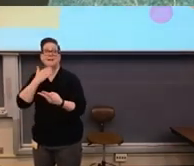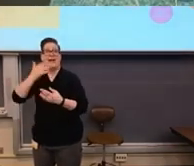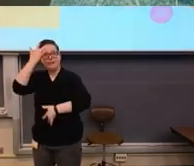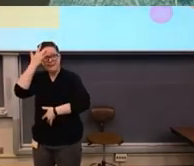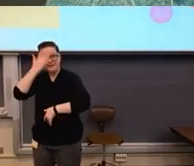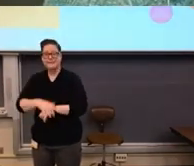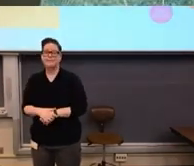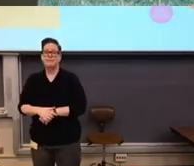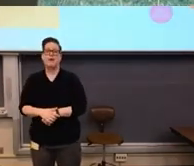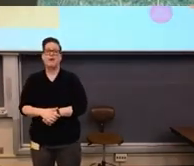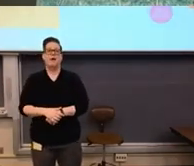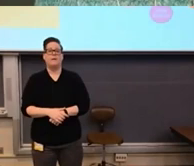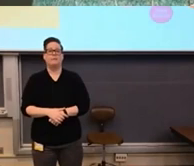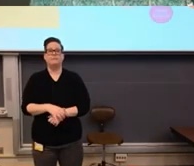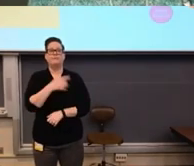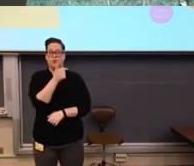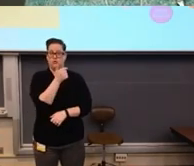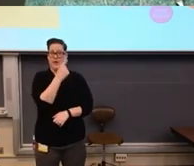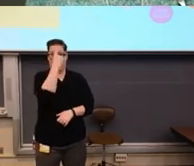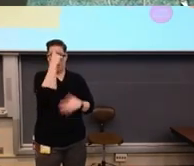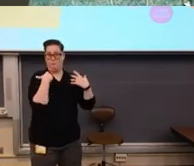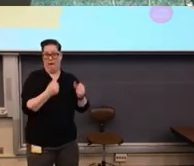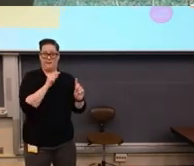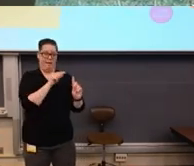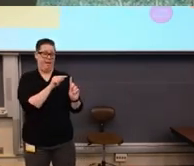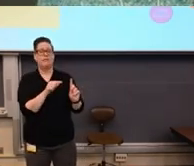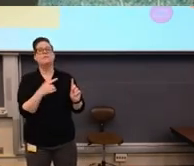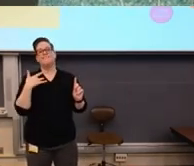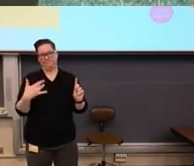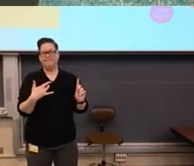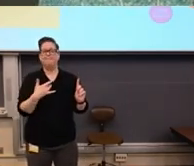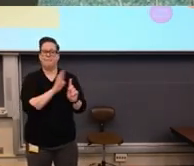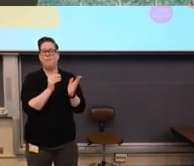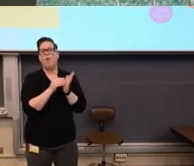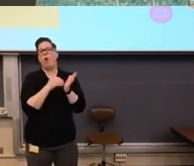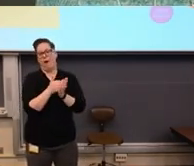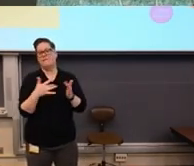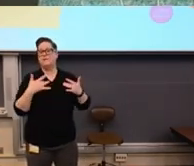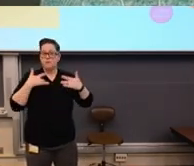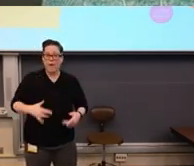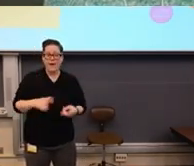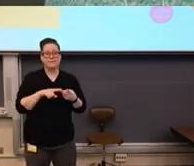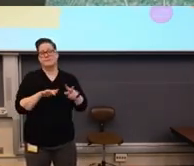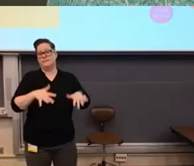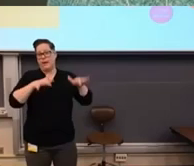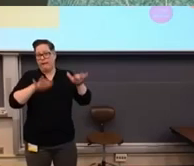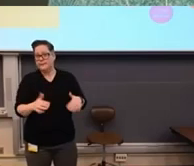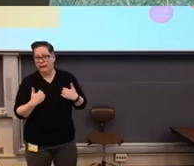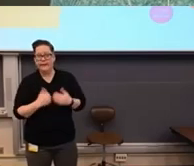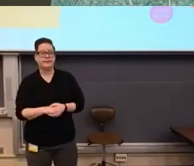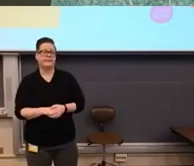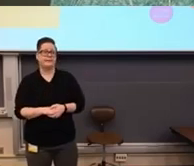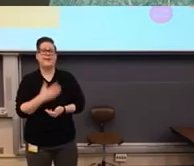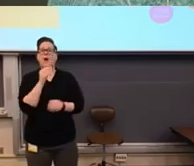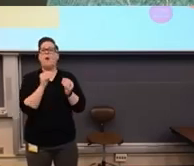of mental health, they're more often likely to have depression and anxiety. And they also have more